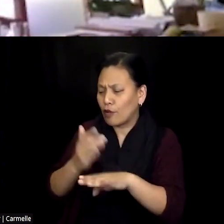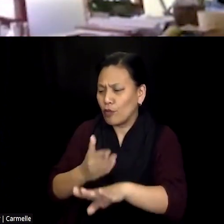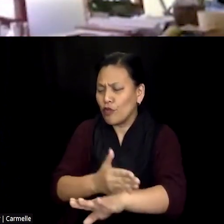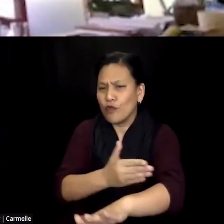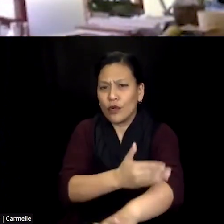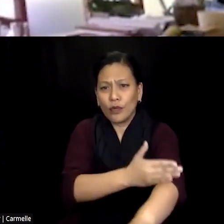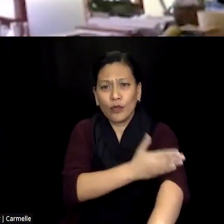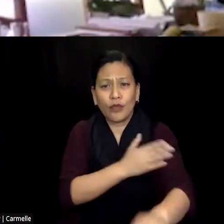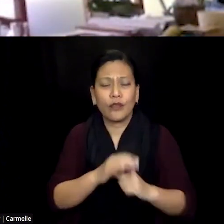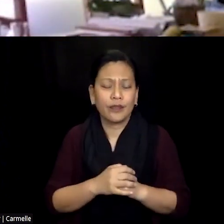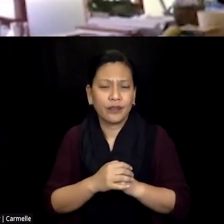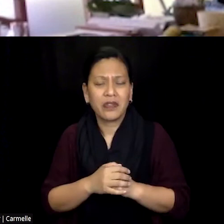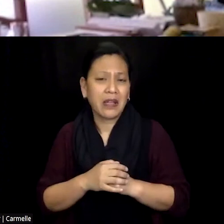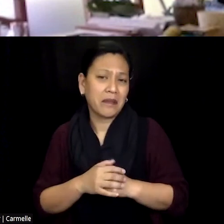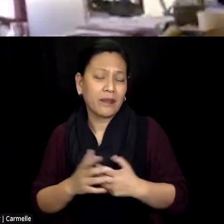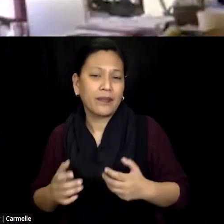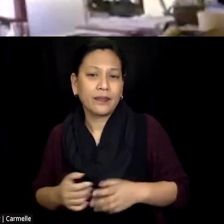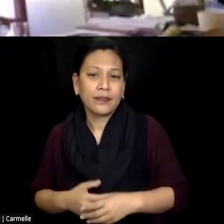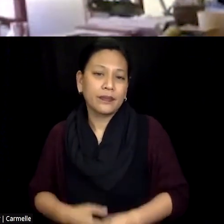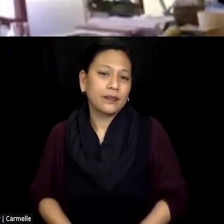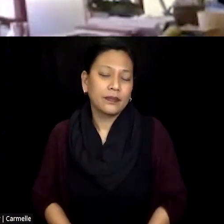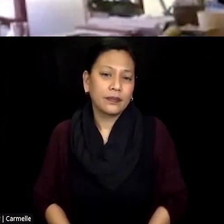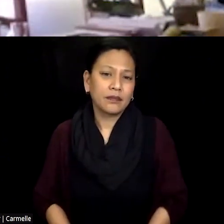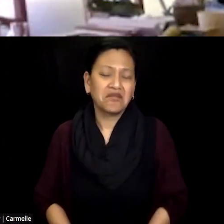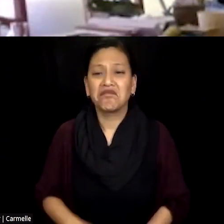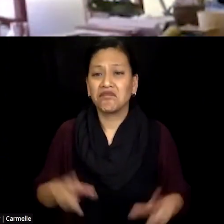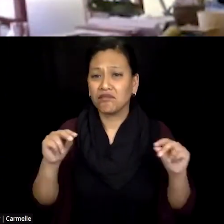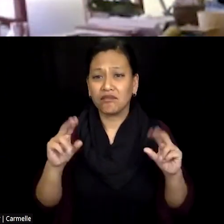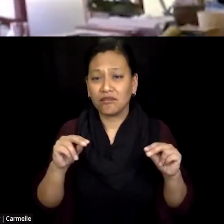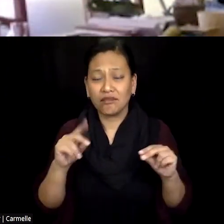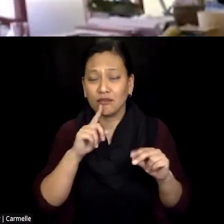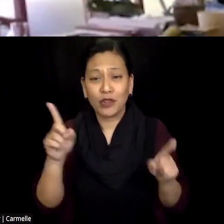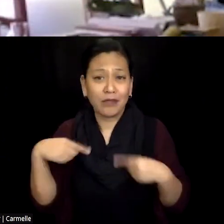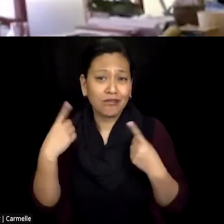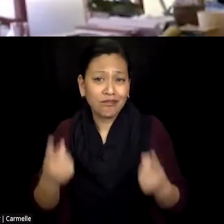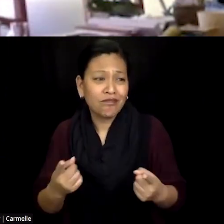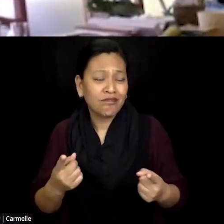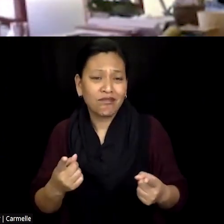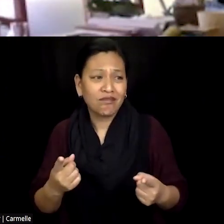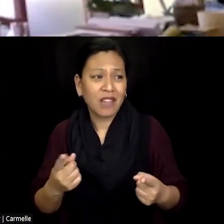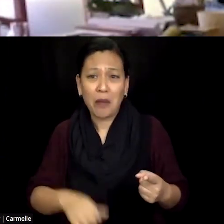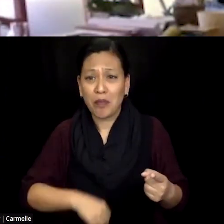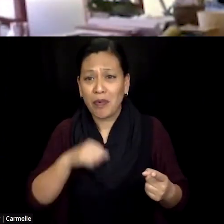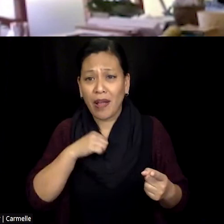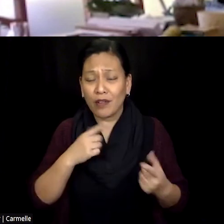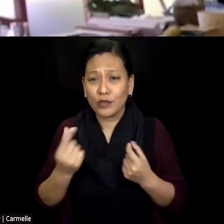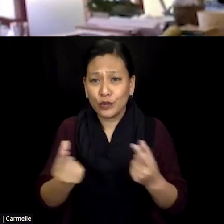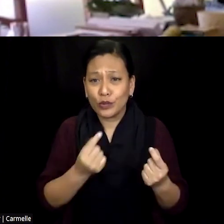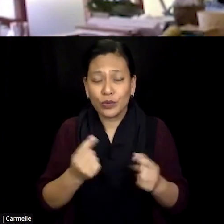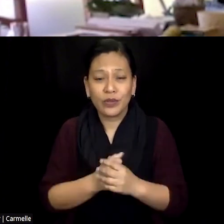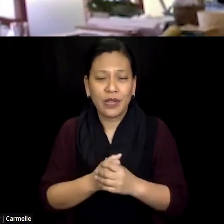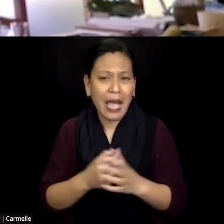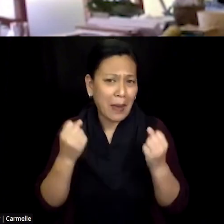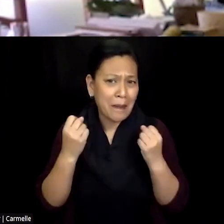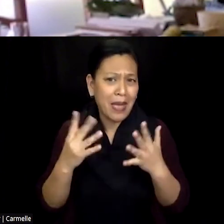should be. So there's small things like that, but no, I'm very proud of the stuff that we did. There's a million little